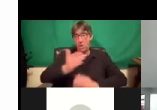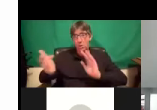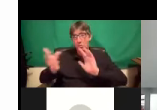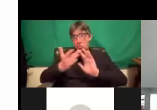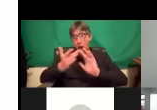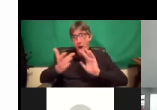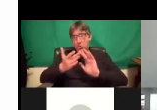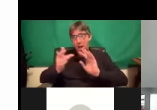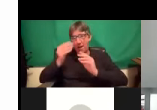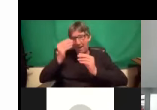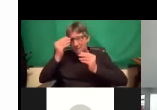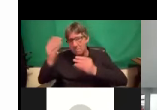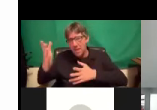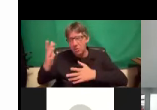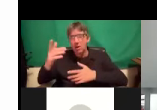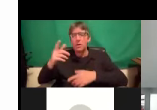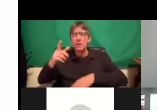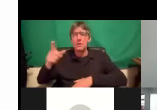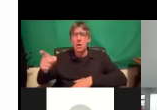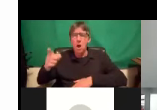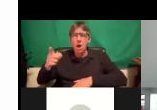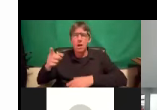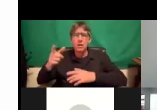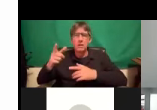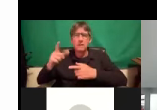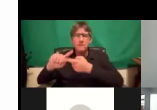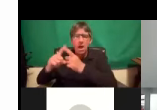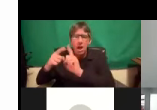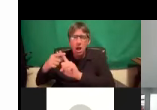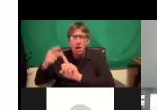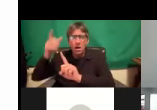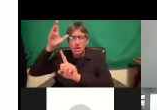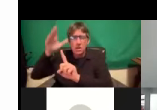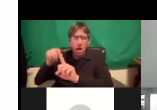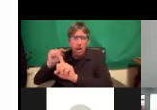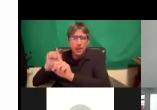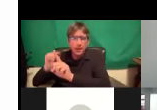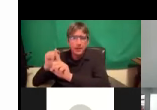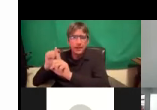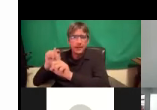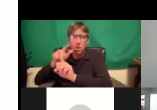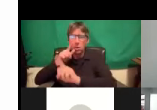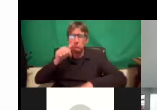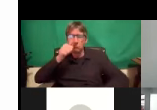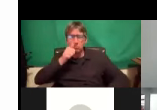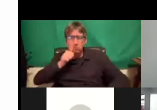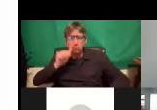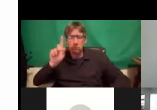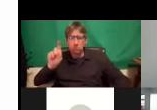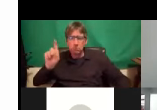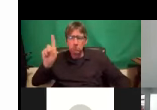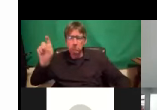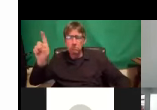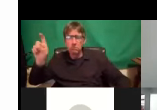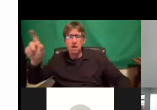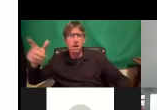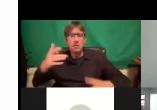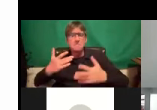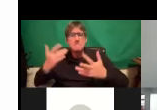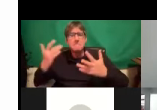get some information regarding that constituent and see what other services we might be able to provide. Thank you.